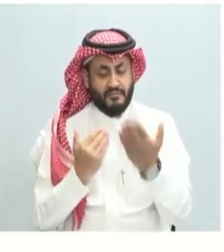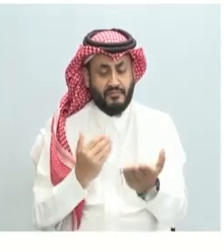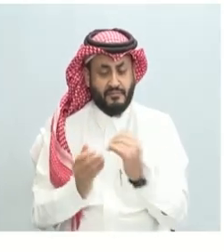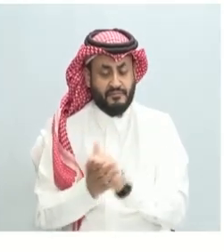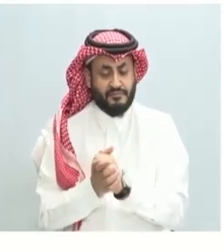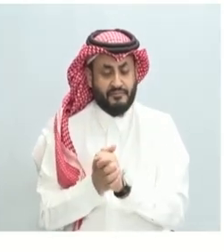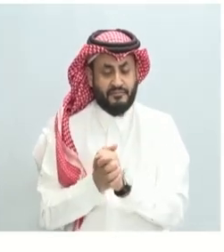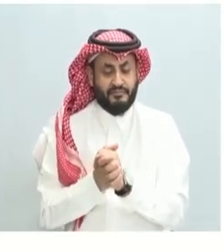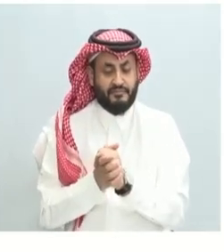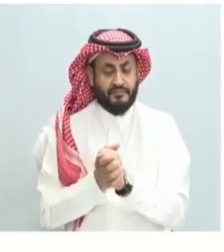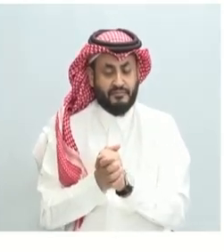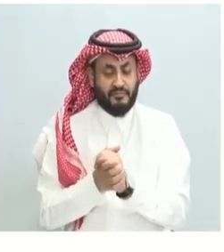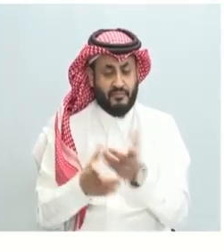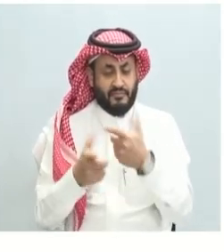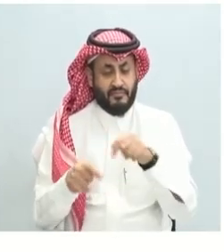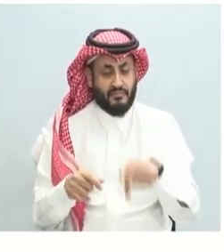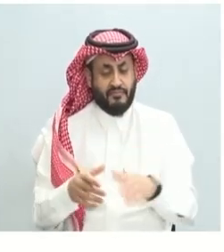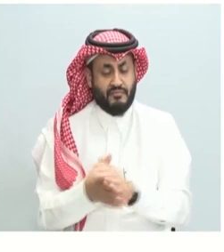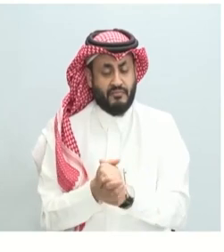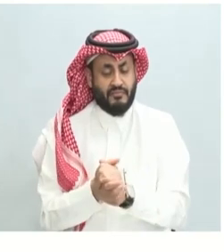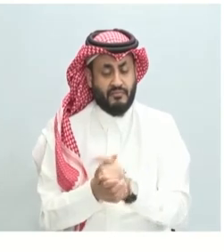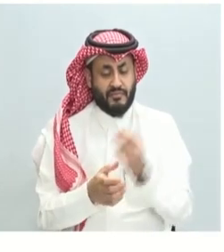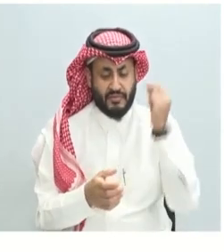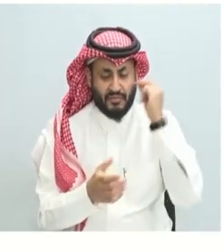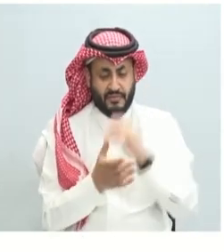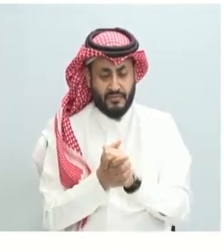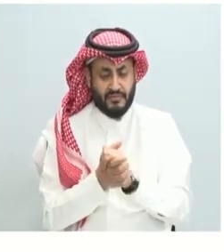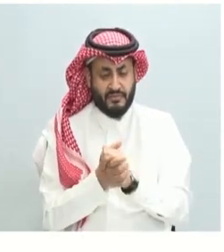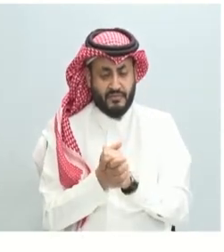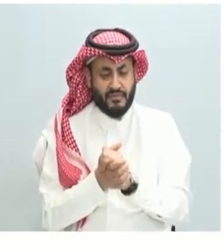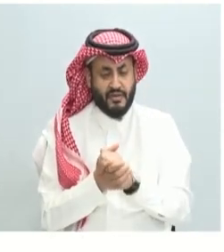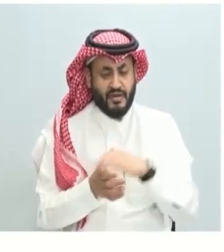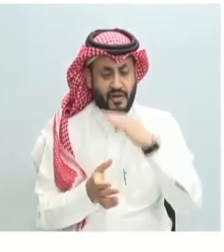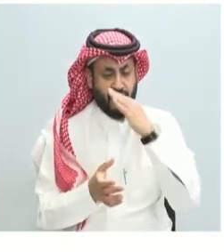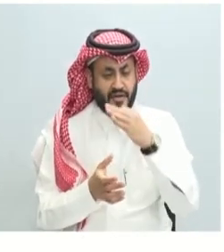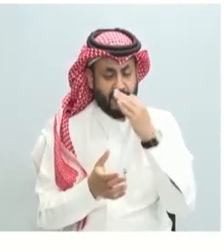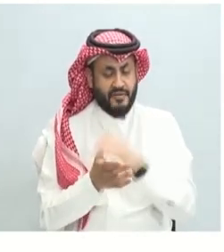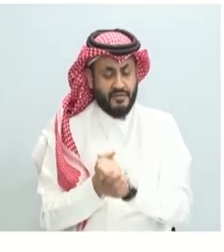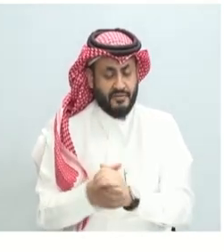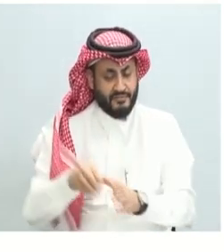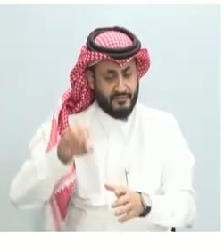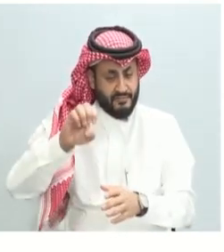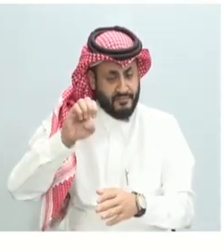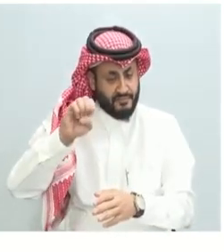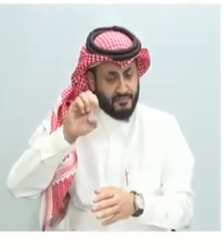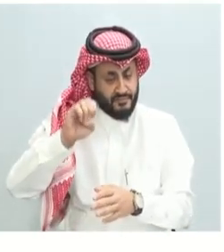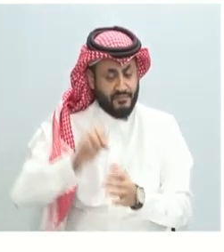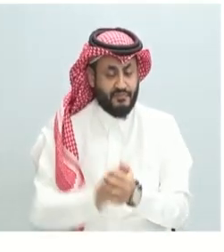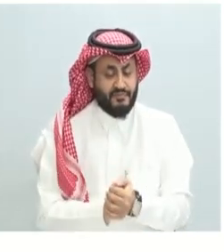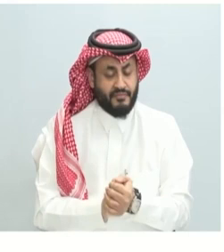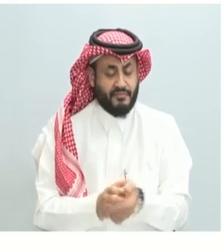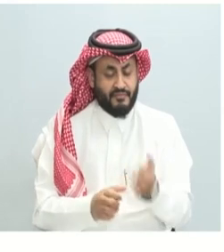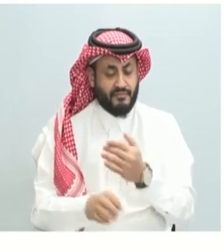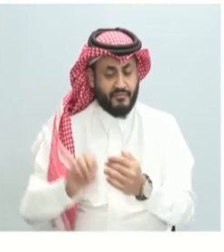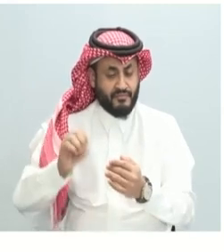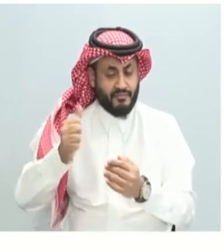in today's lesson. At the end of our lesson, we hope that you will be able to make the sounds for double